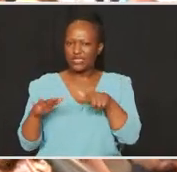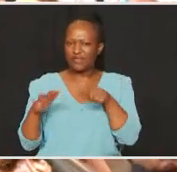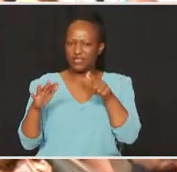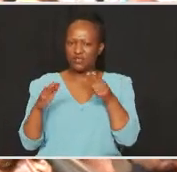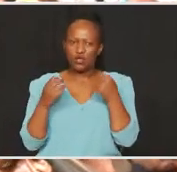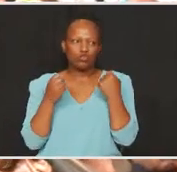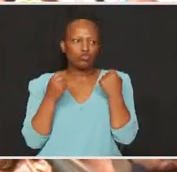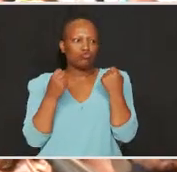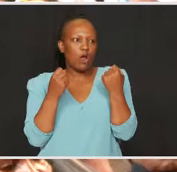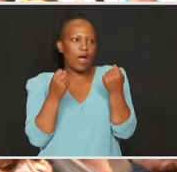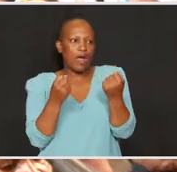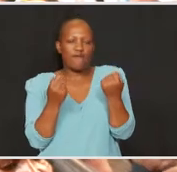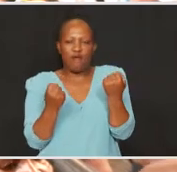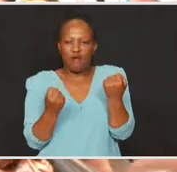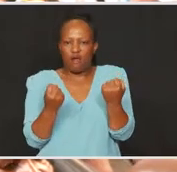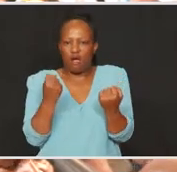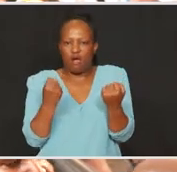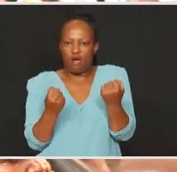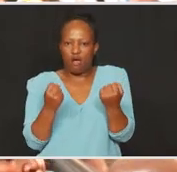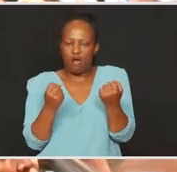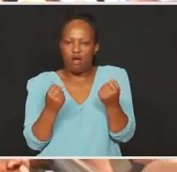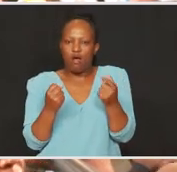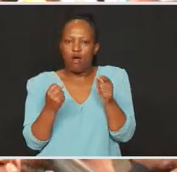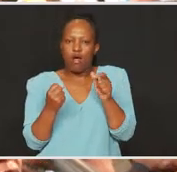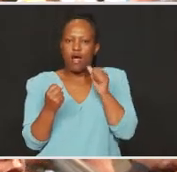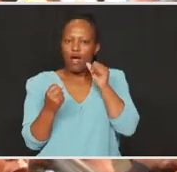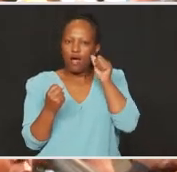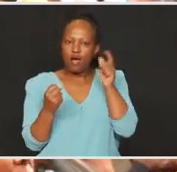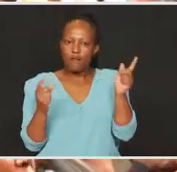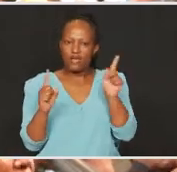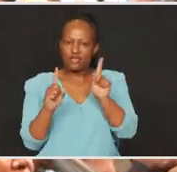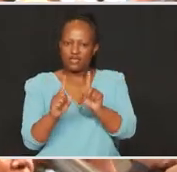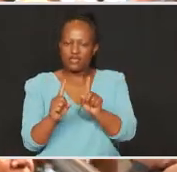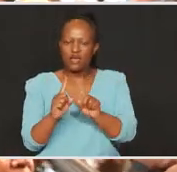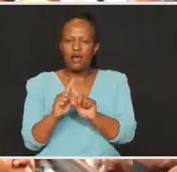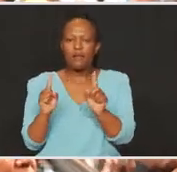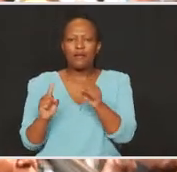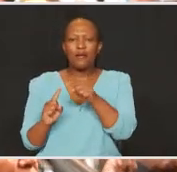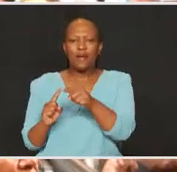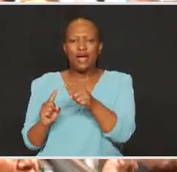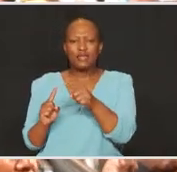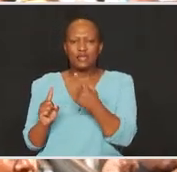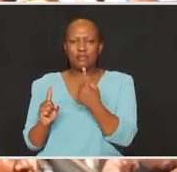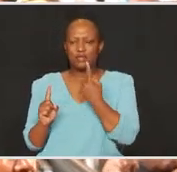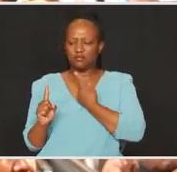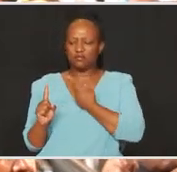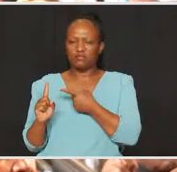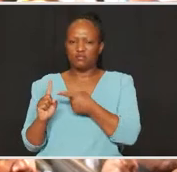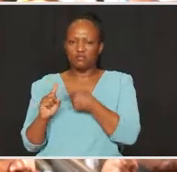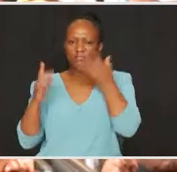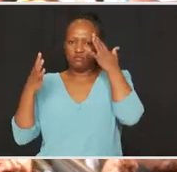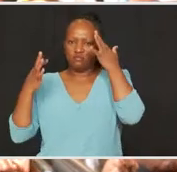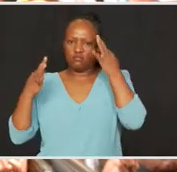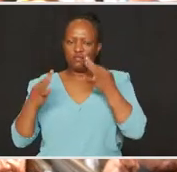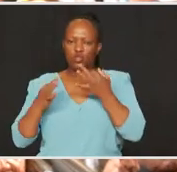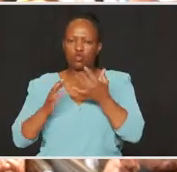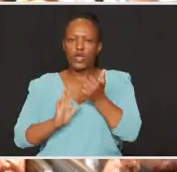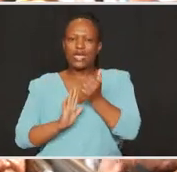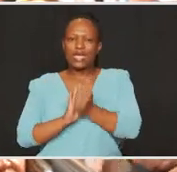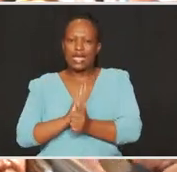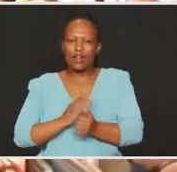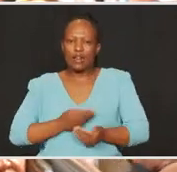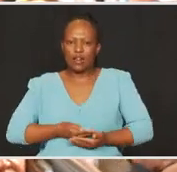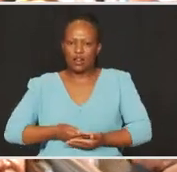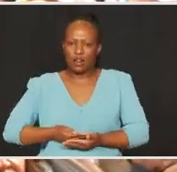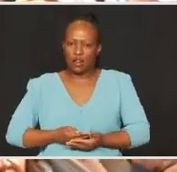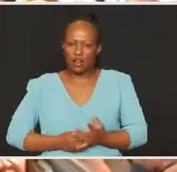a vehicle without a doubt supervision yet the government regards a 12 year old girl as mature enough to make a decision to murder her child through abortion and according to